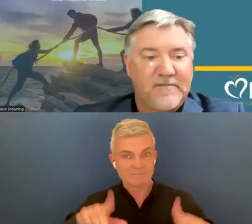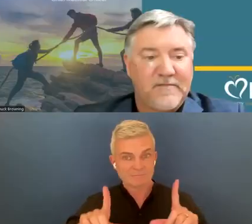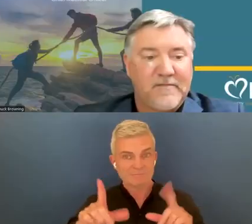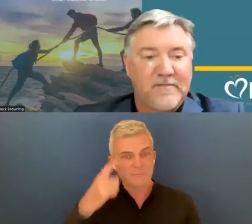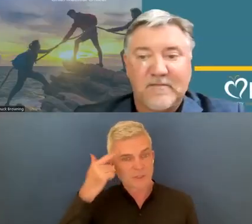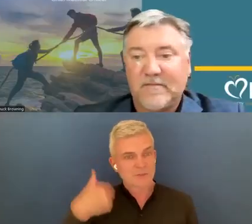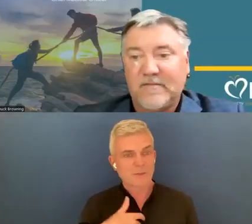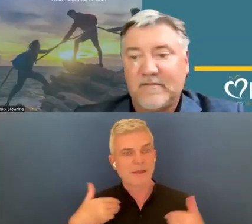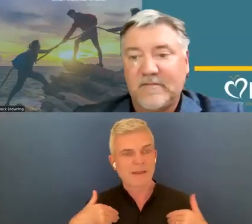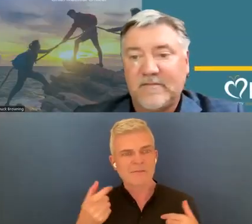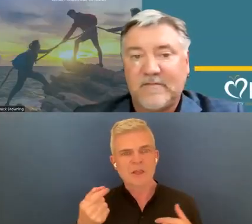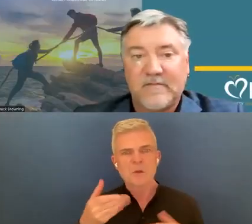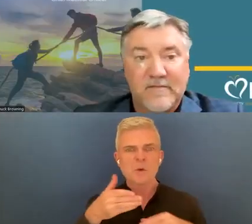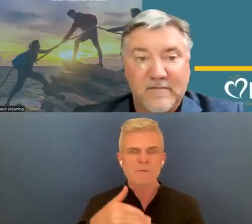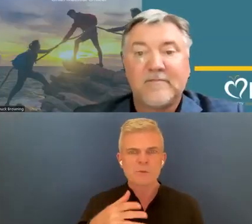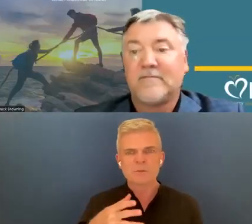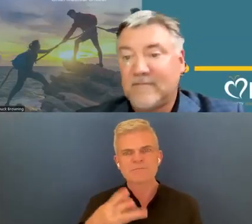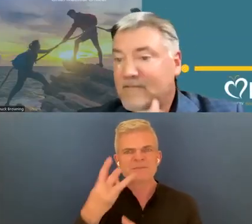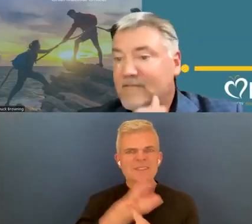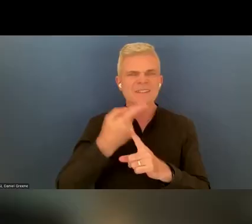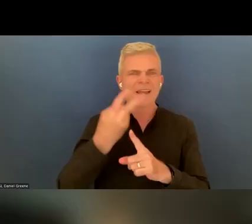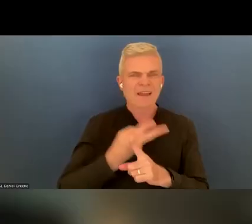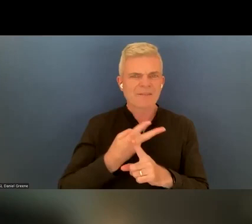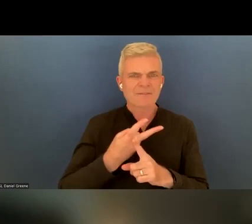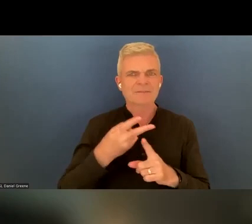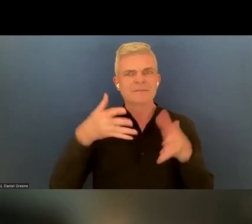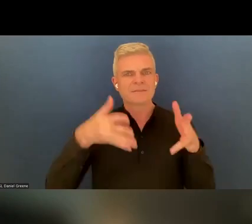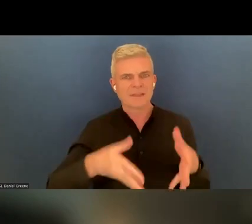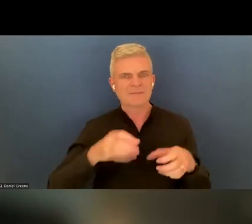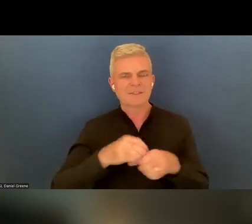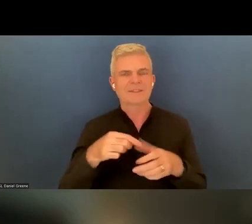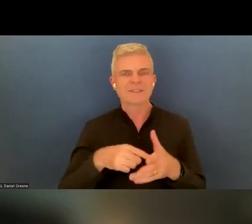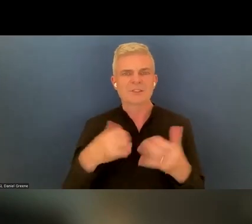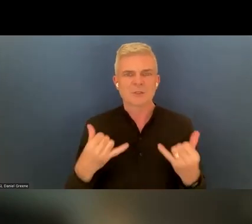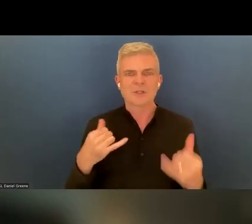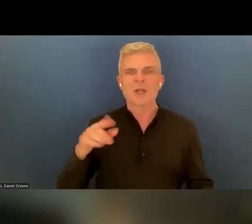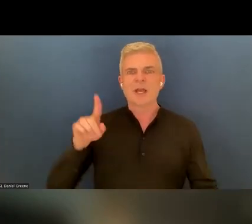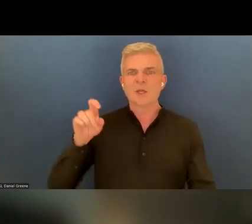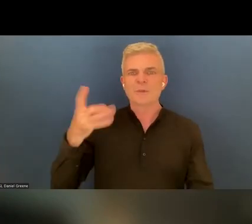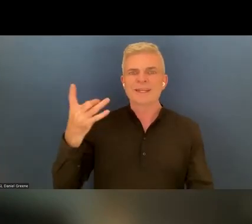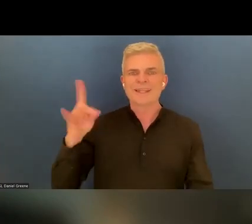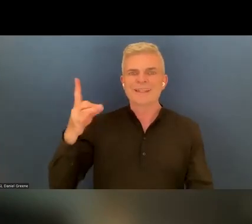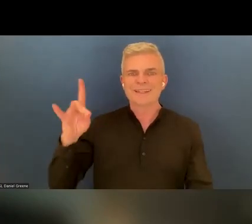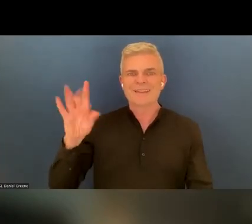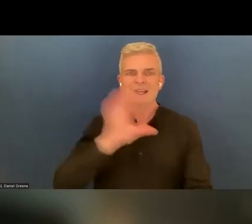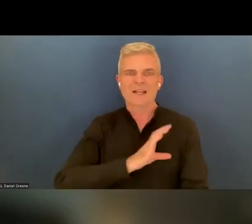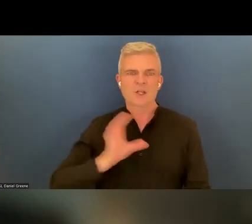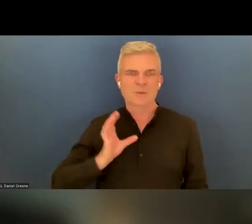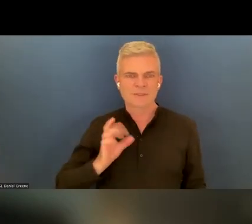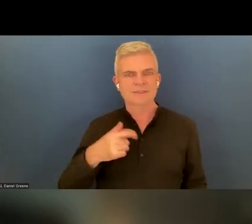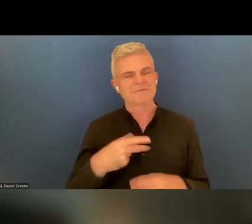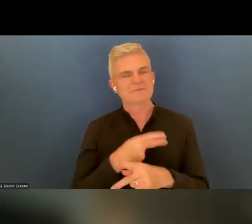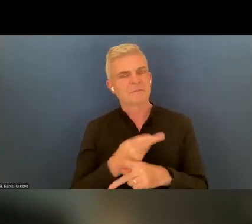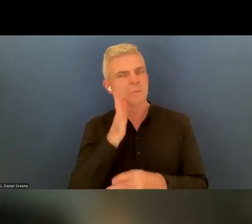over 6.5-ish months left in this current 118th Congress, I figured it might be helpful to go